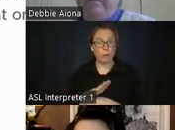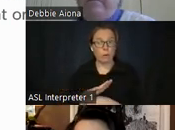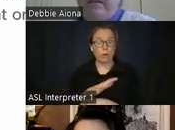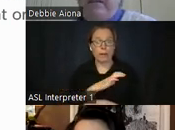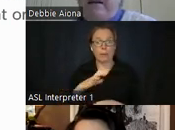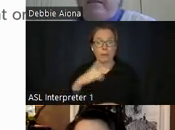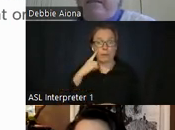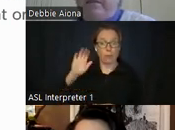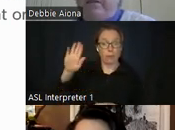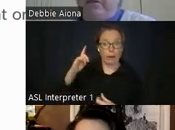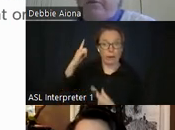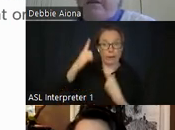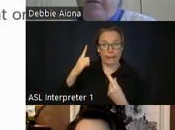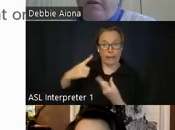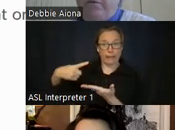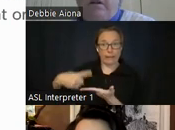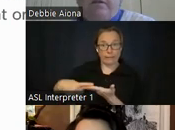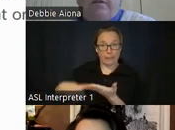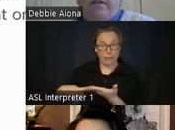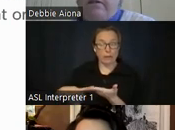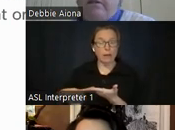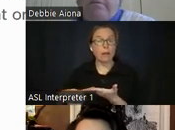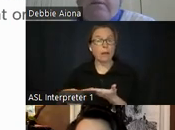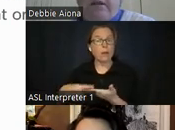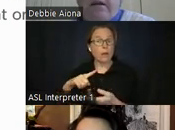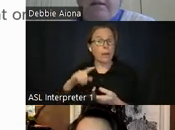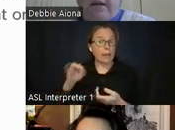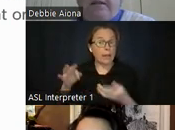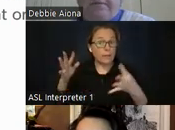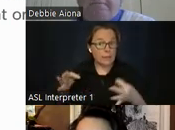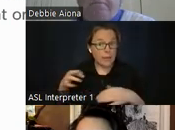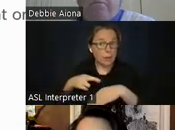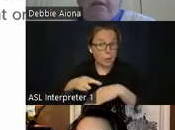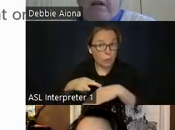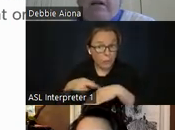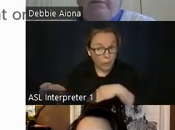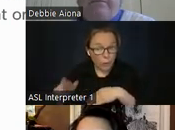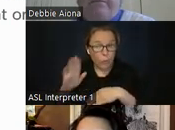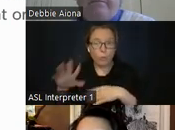consideration. That decision to refer will also include public comment.